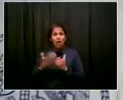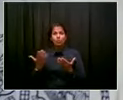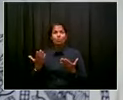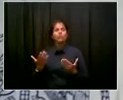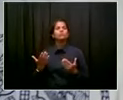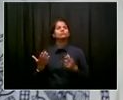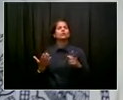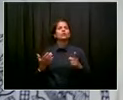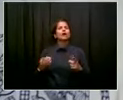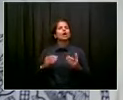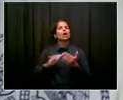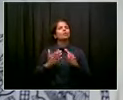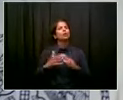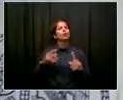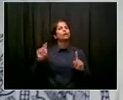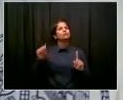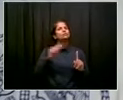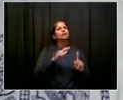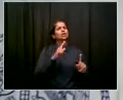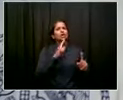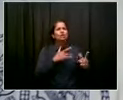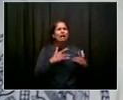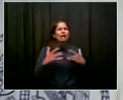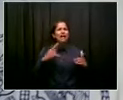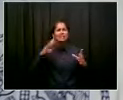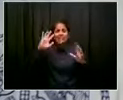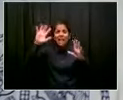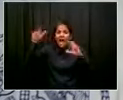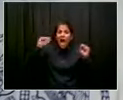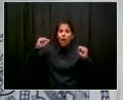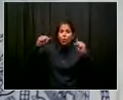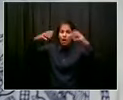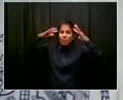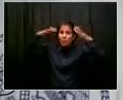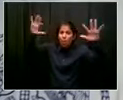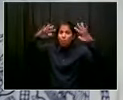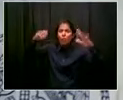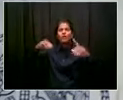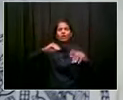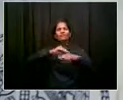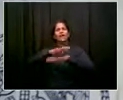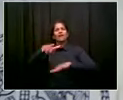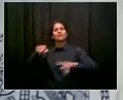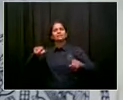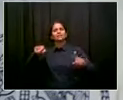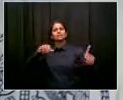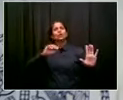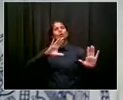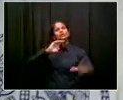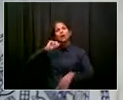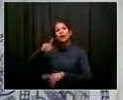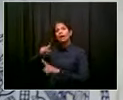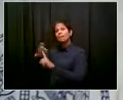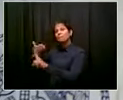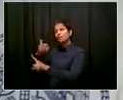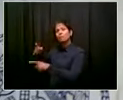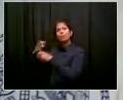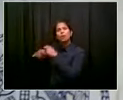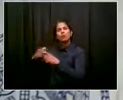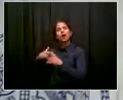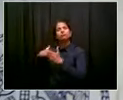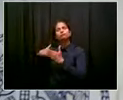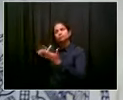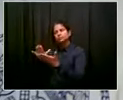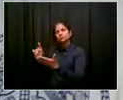or violence is to do something proactively so we'll do it when necessary i don't think you'll see it that often but we'll do it when necessary